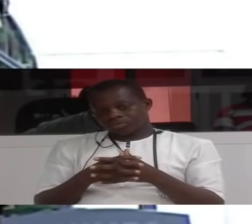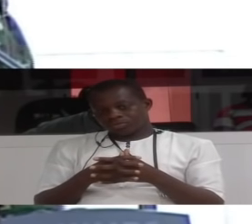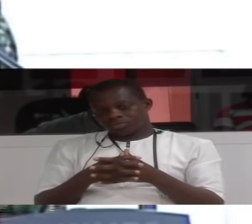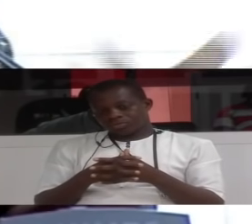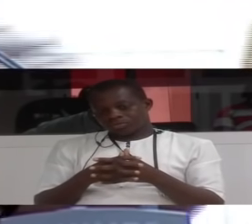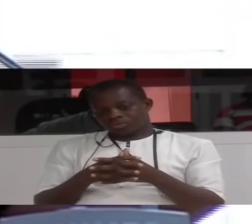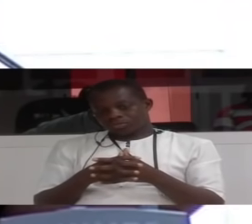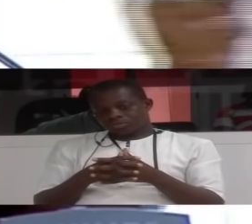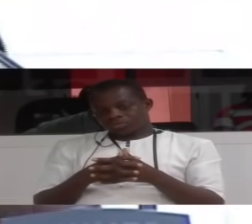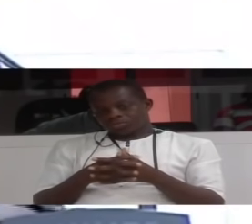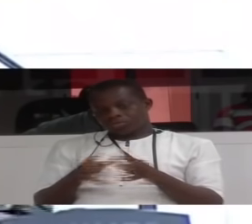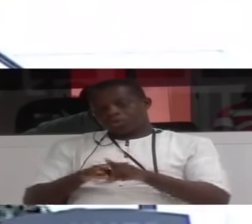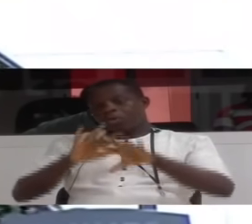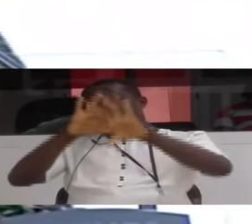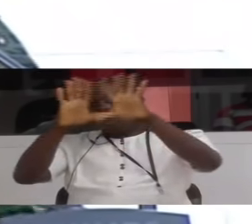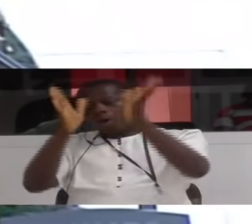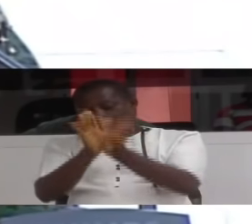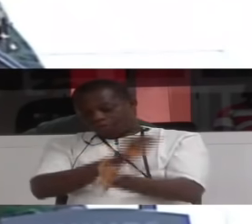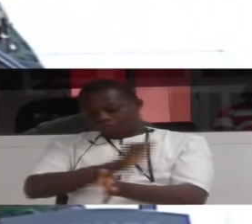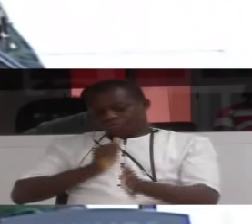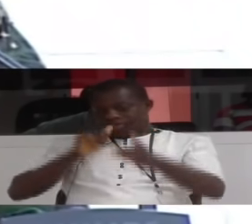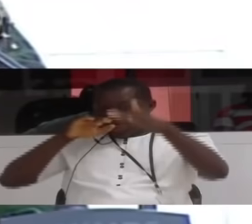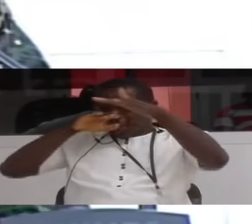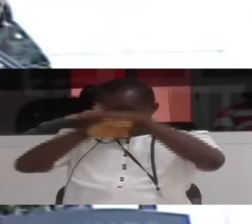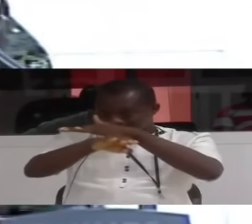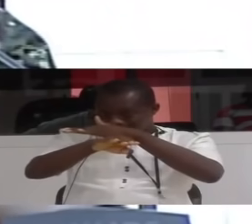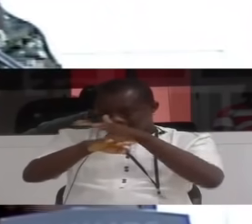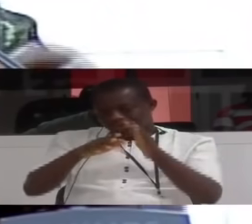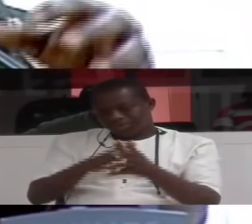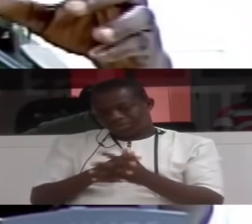left. Waleto mbedunta. That was when all of us went in.